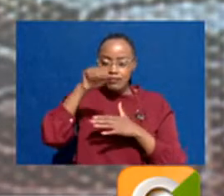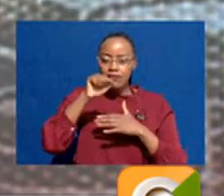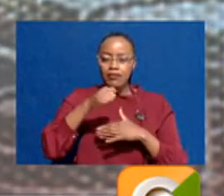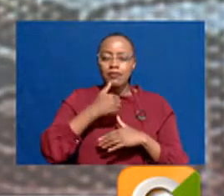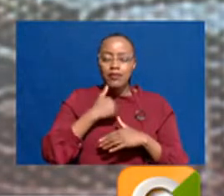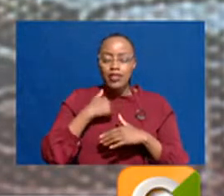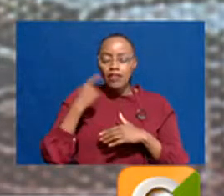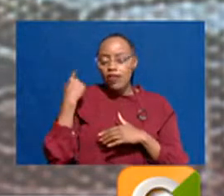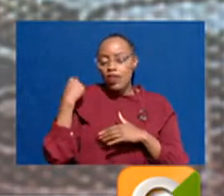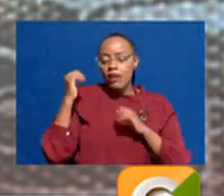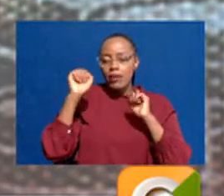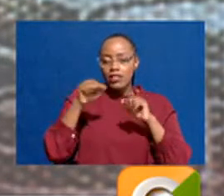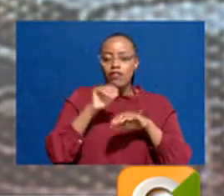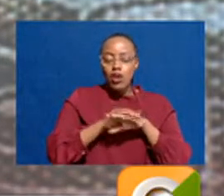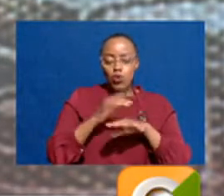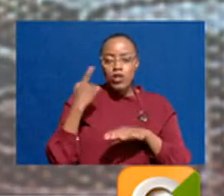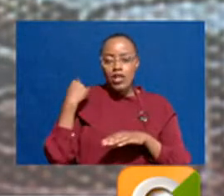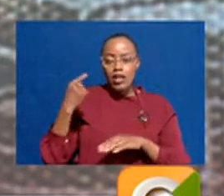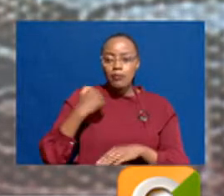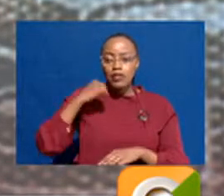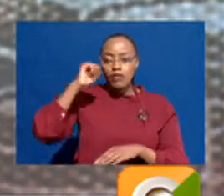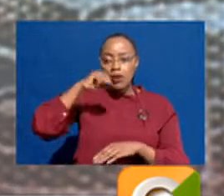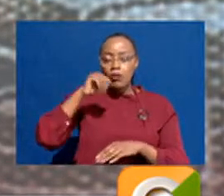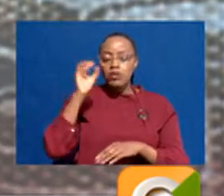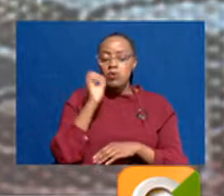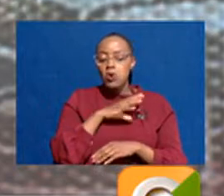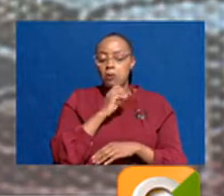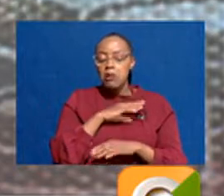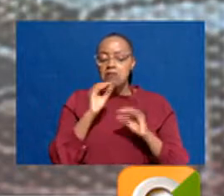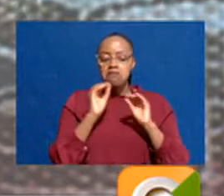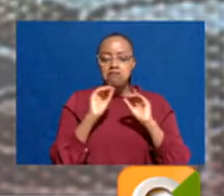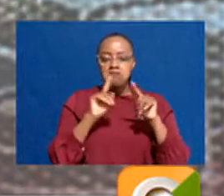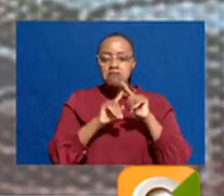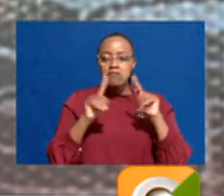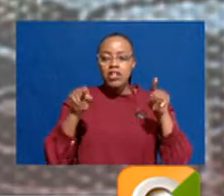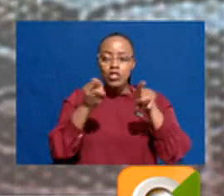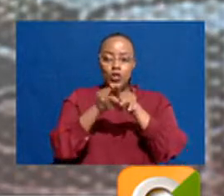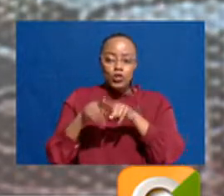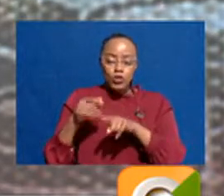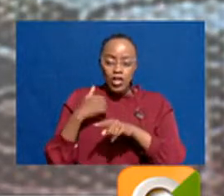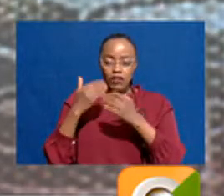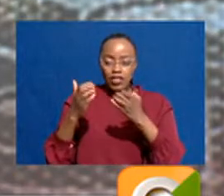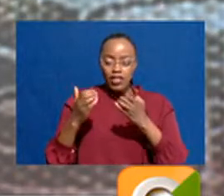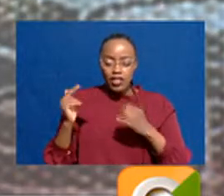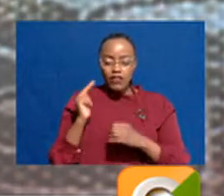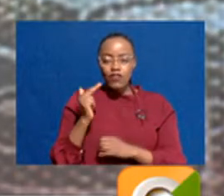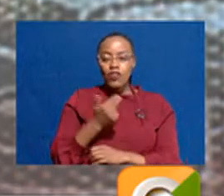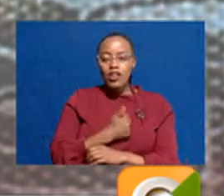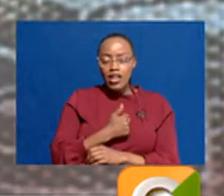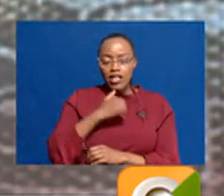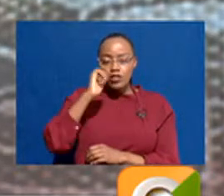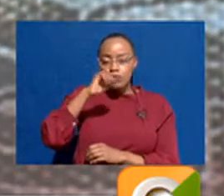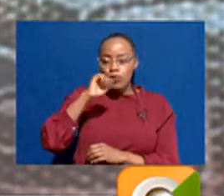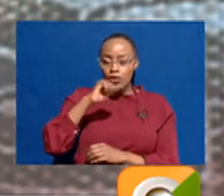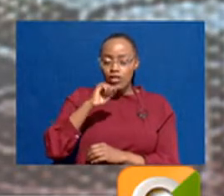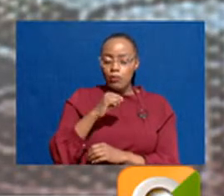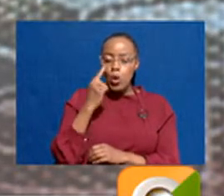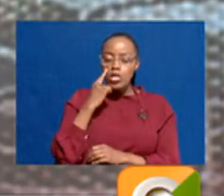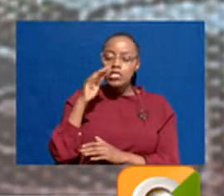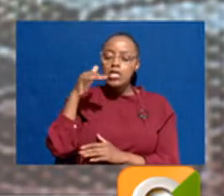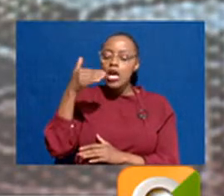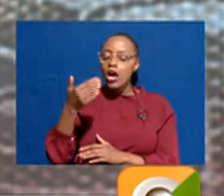is numbers, there is the good numbers, which we cannot complain about, but there is also the need for us to be able to see